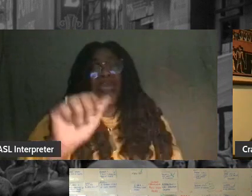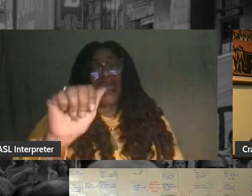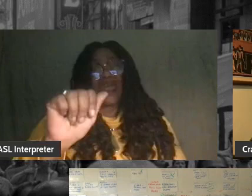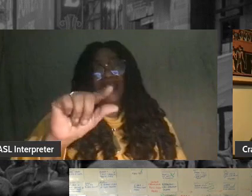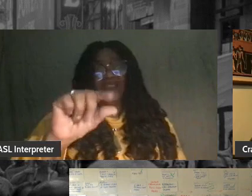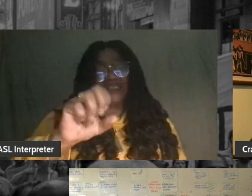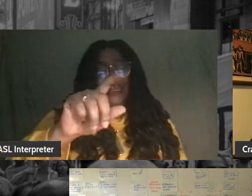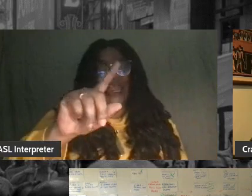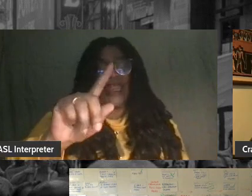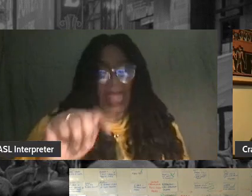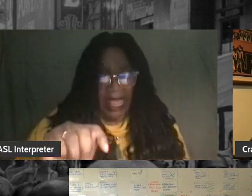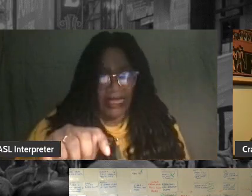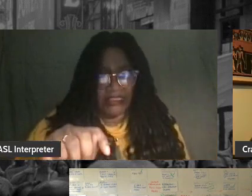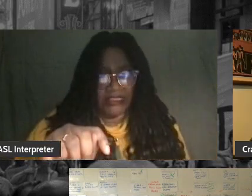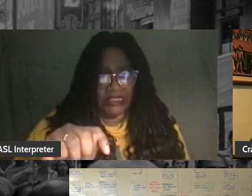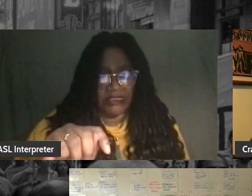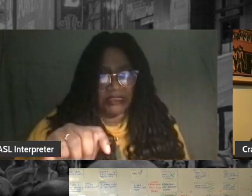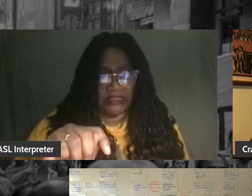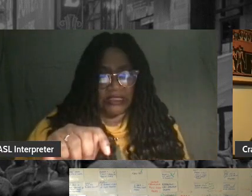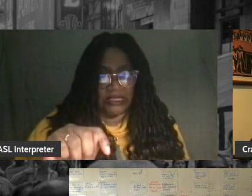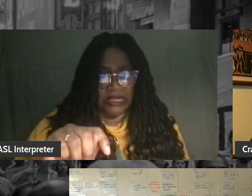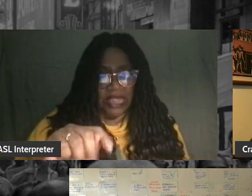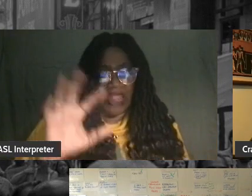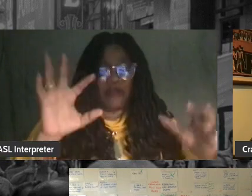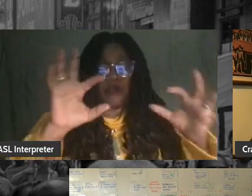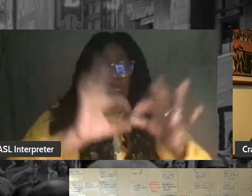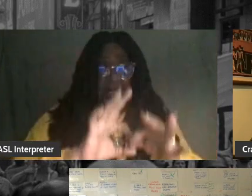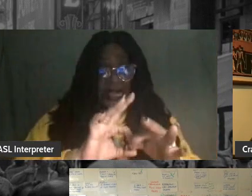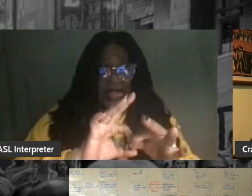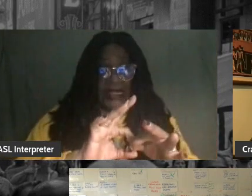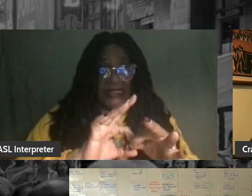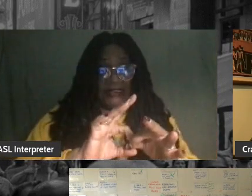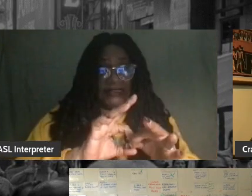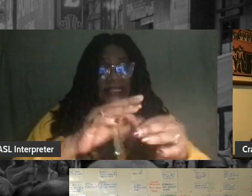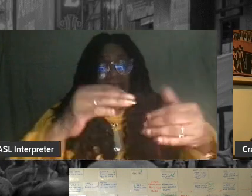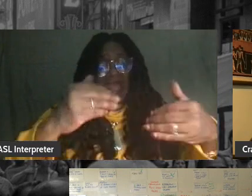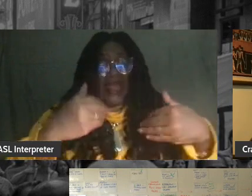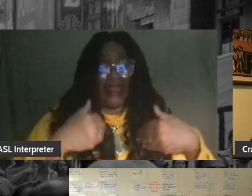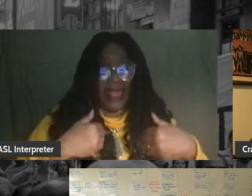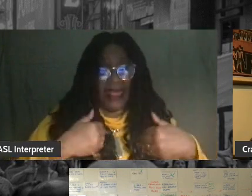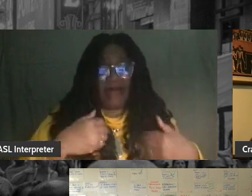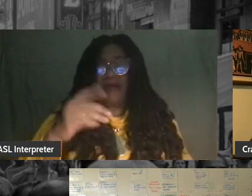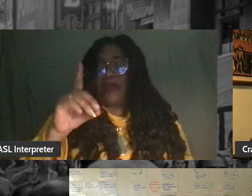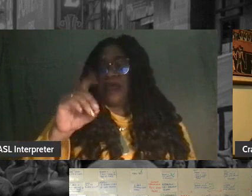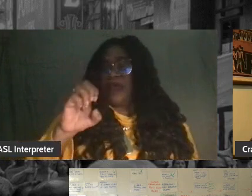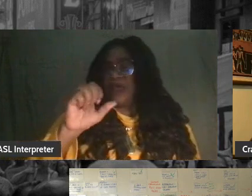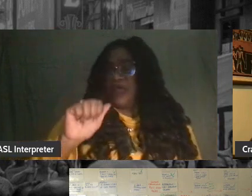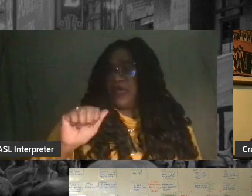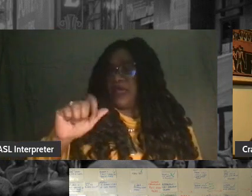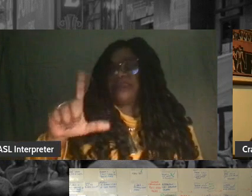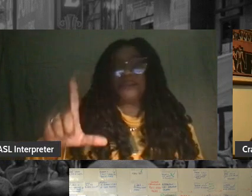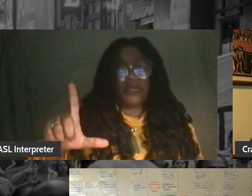get you a deal, with a publisher or a studio.